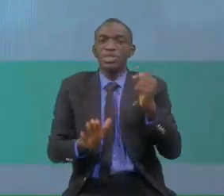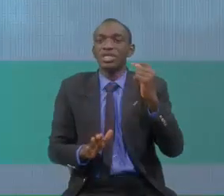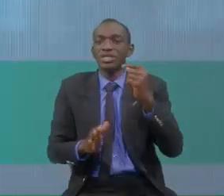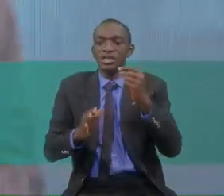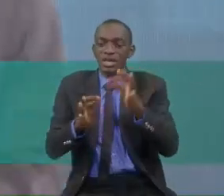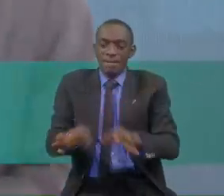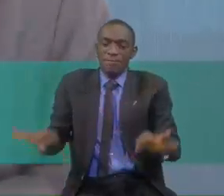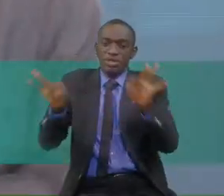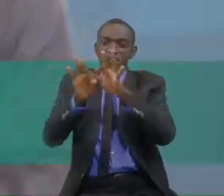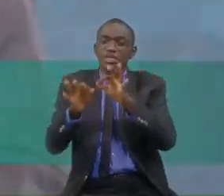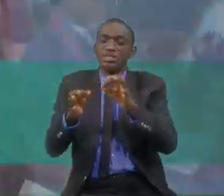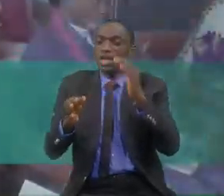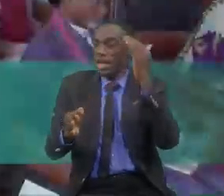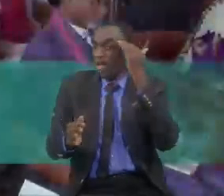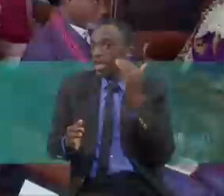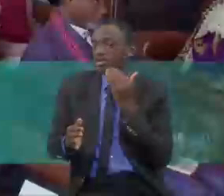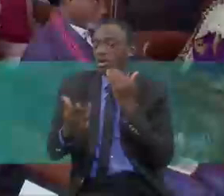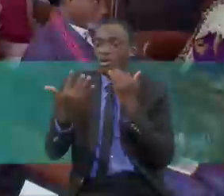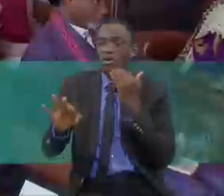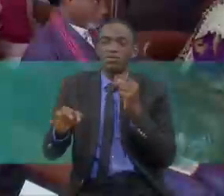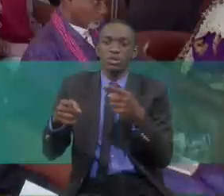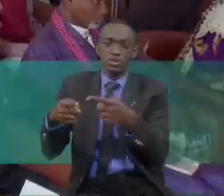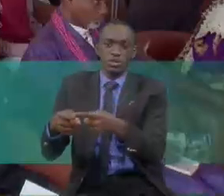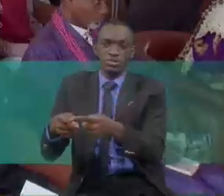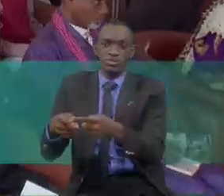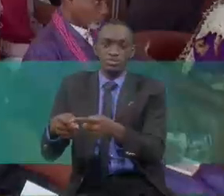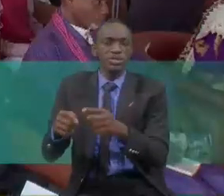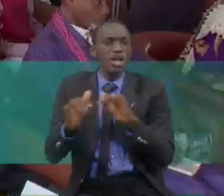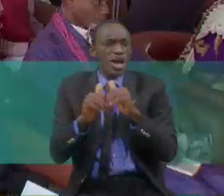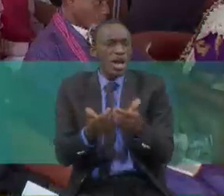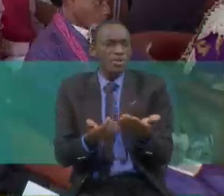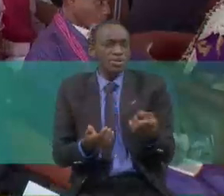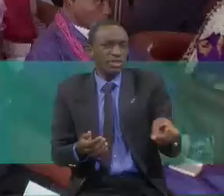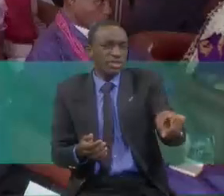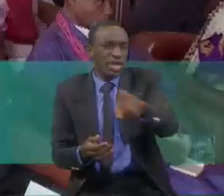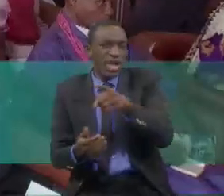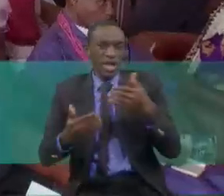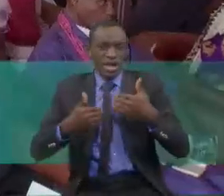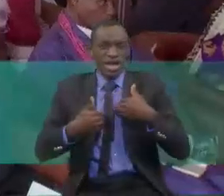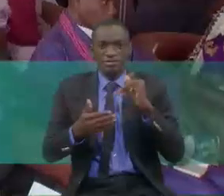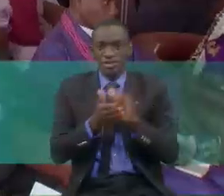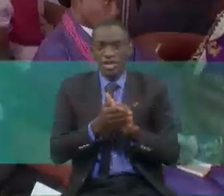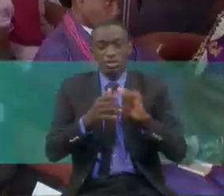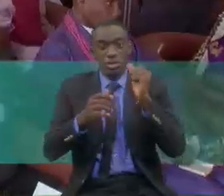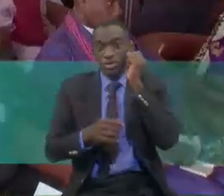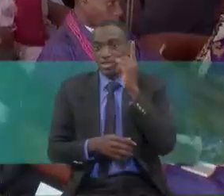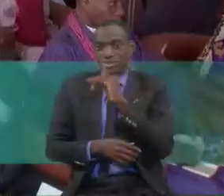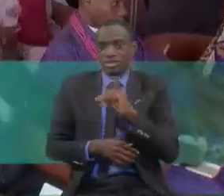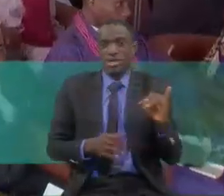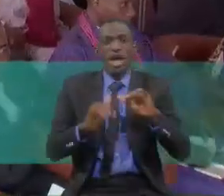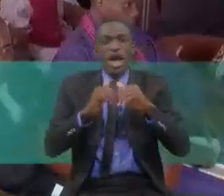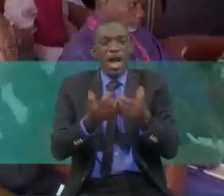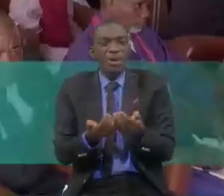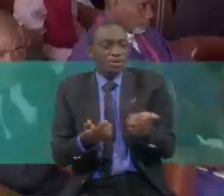How did they have that possibility? How did they have the understanding and the